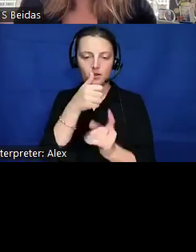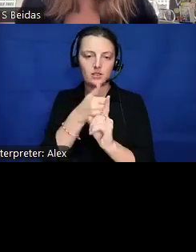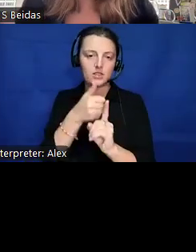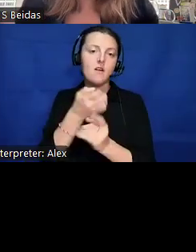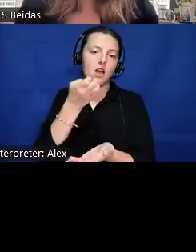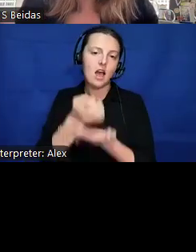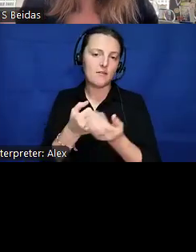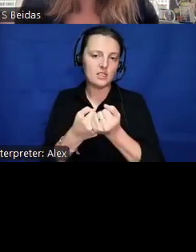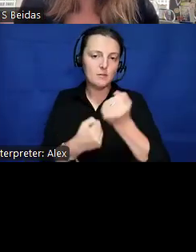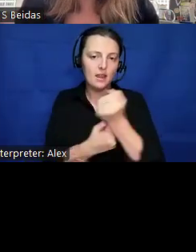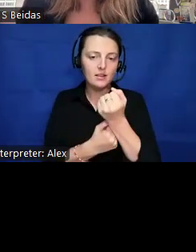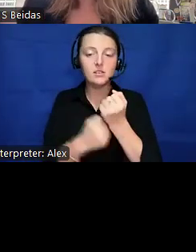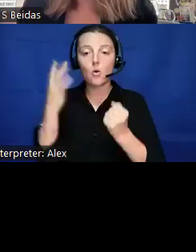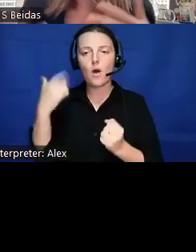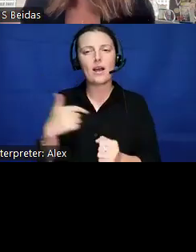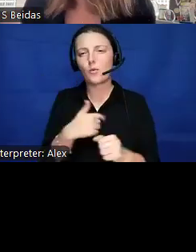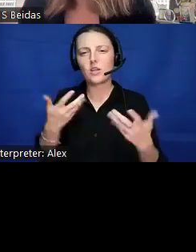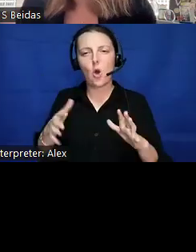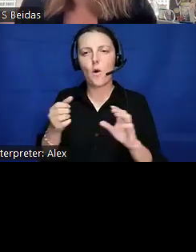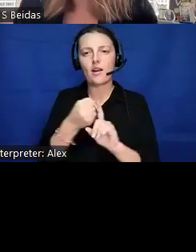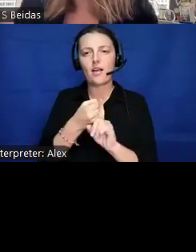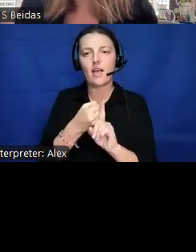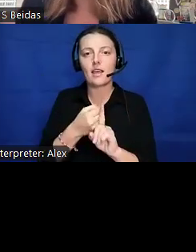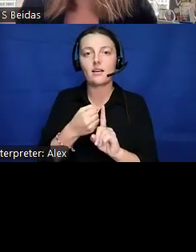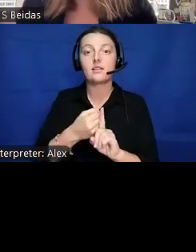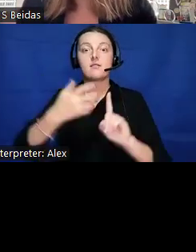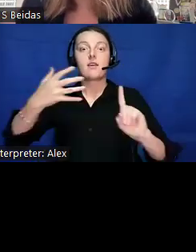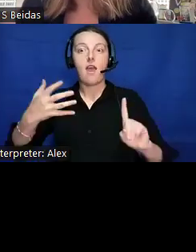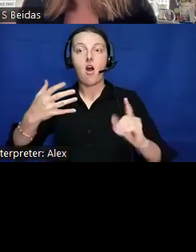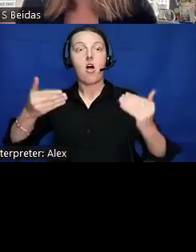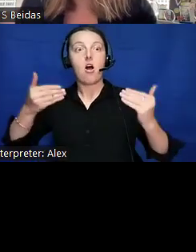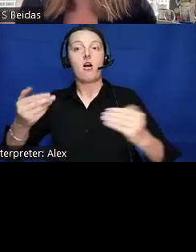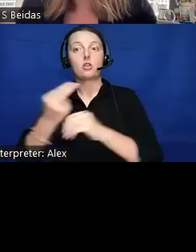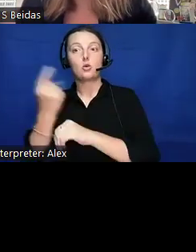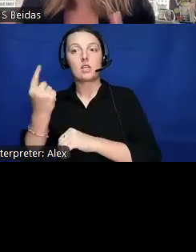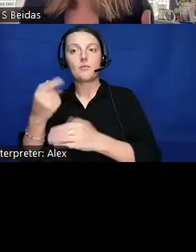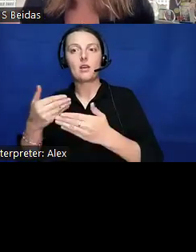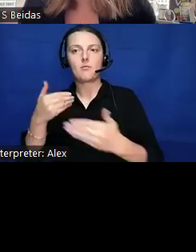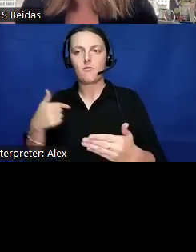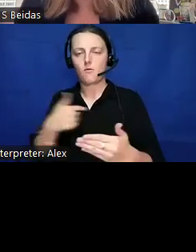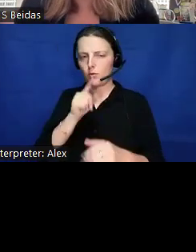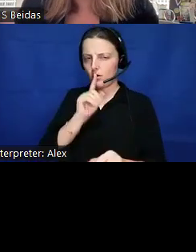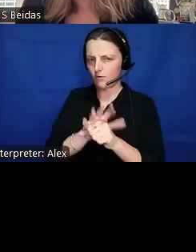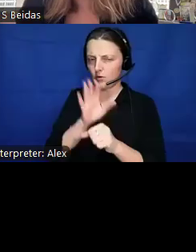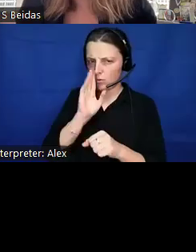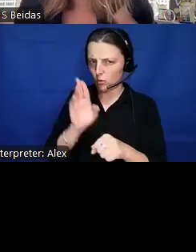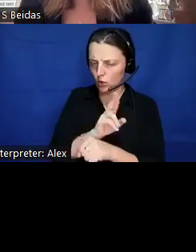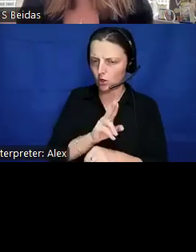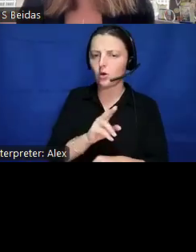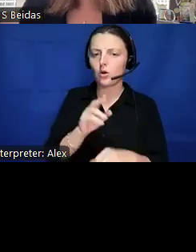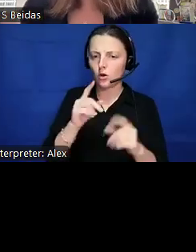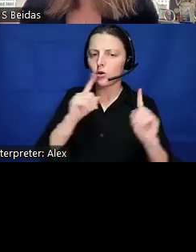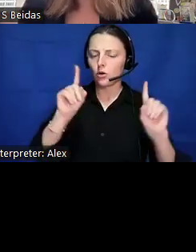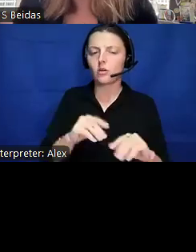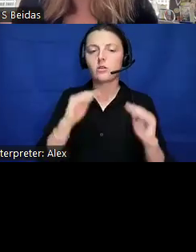evidence-based, because we typically don't want to scale something before we know that it's going to work. There are new designs and trial designs that allow us to look